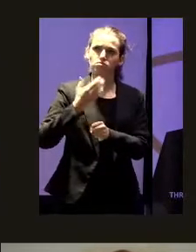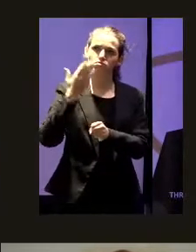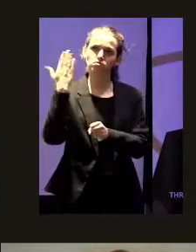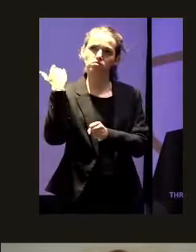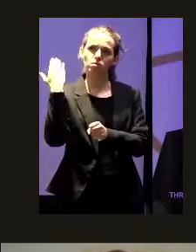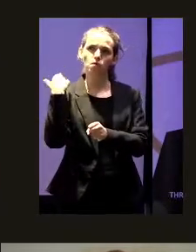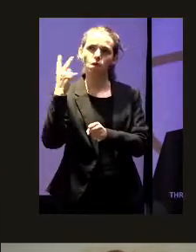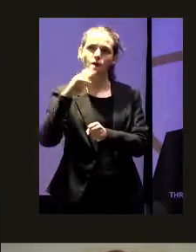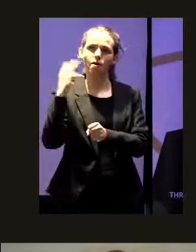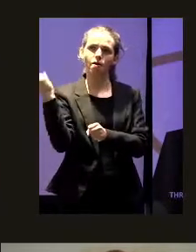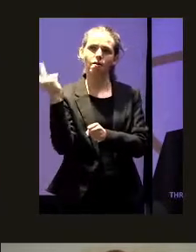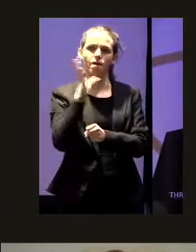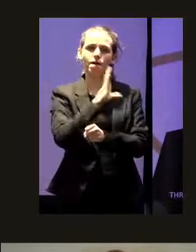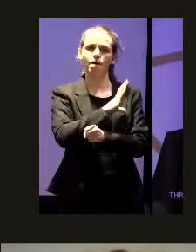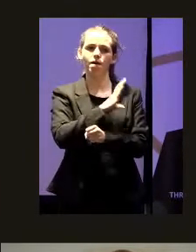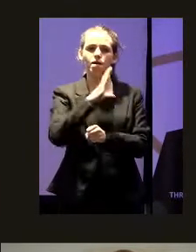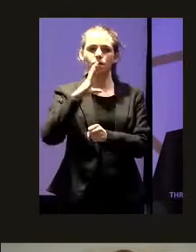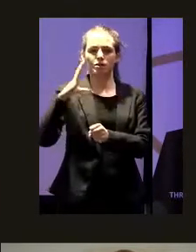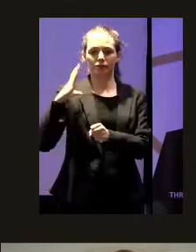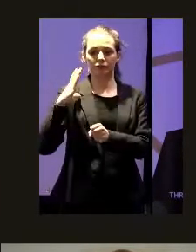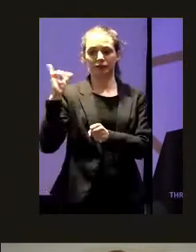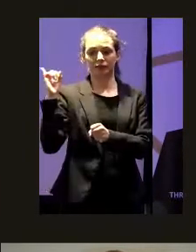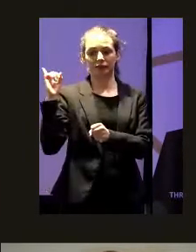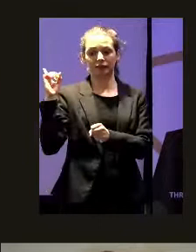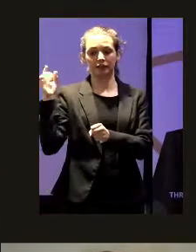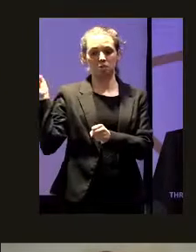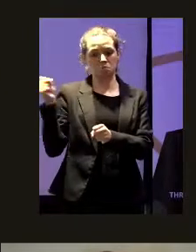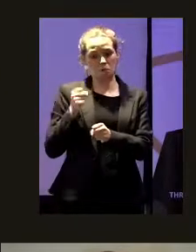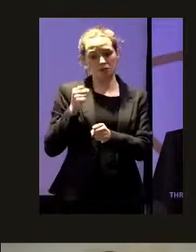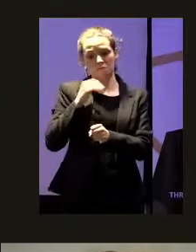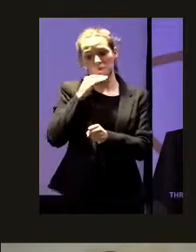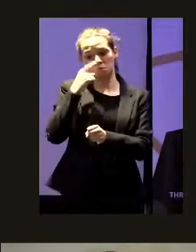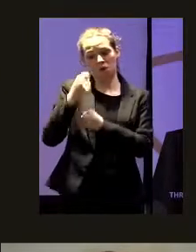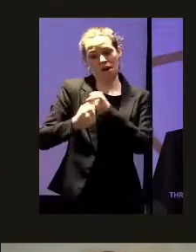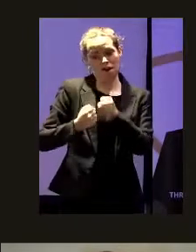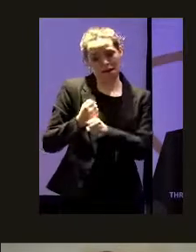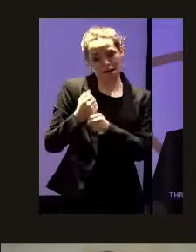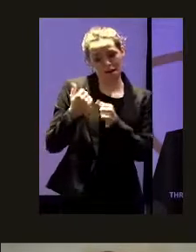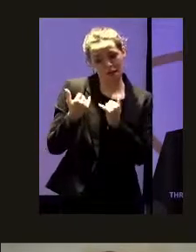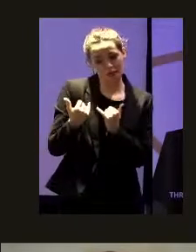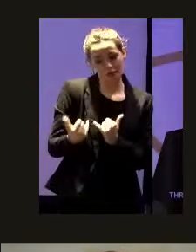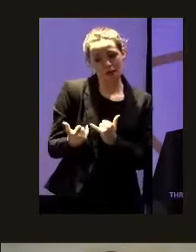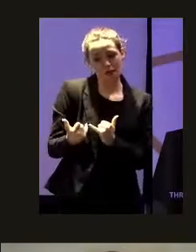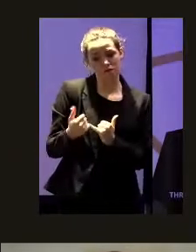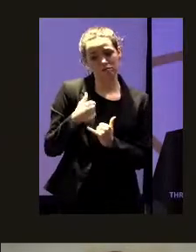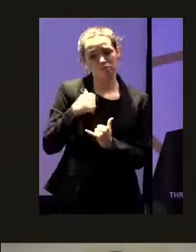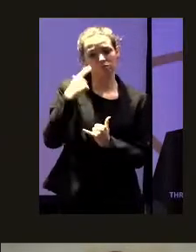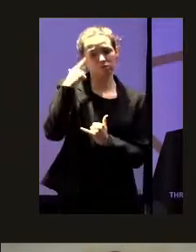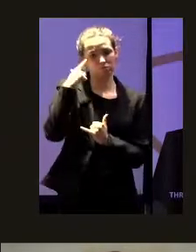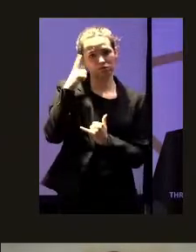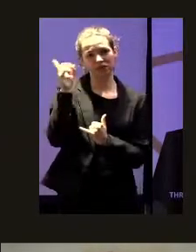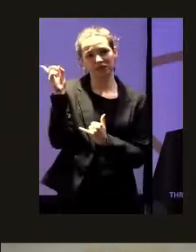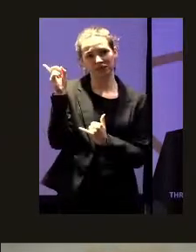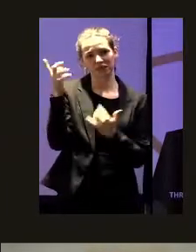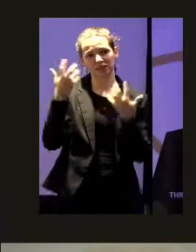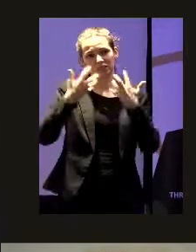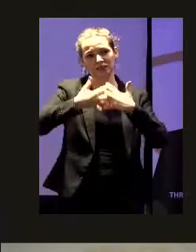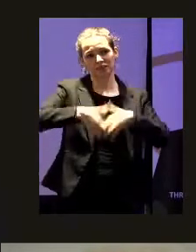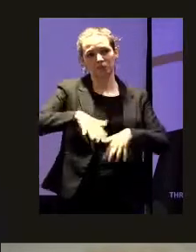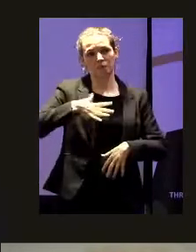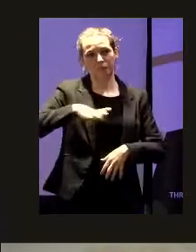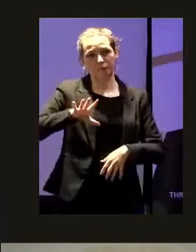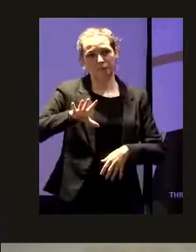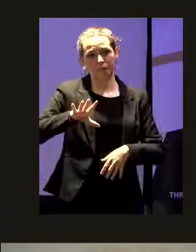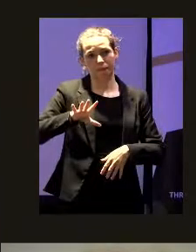SAGNC council has been appointed. So we then want to align such terms so that we don't